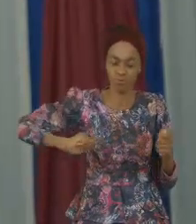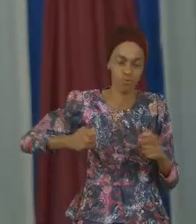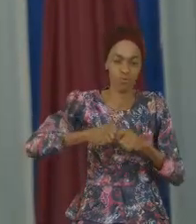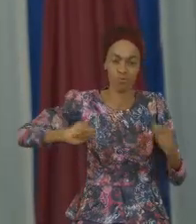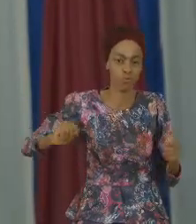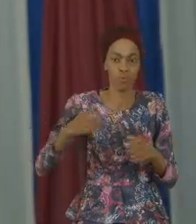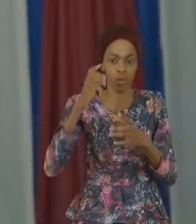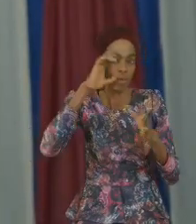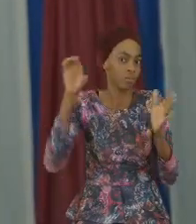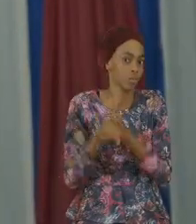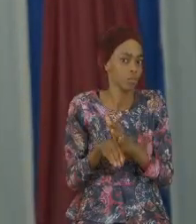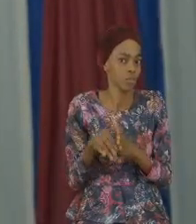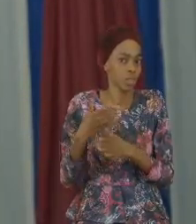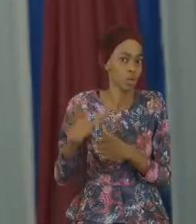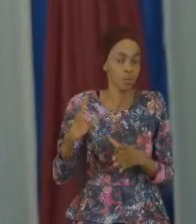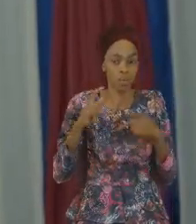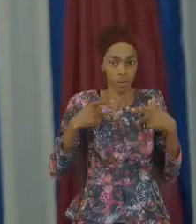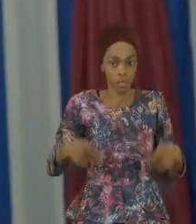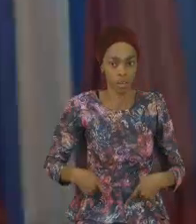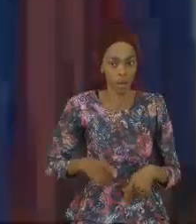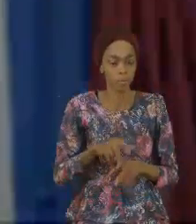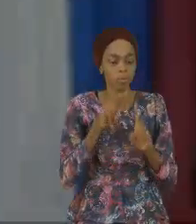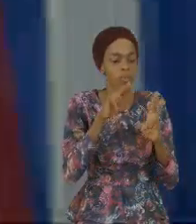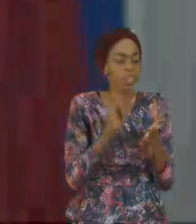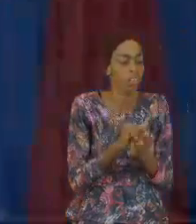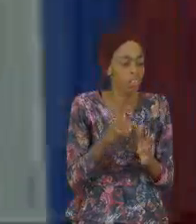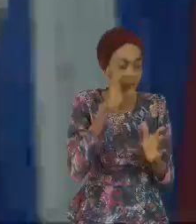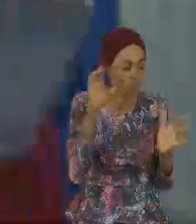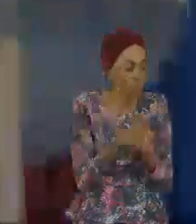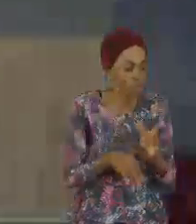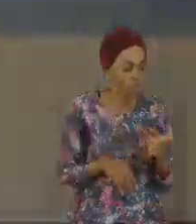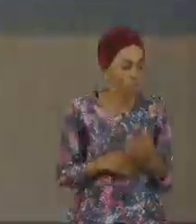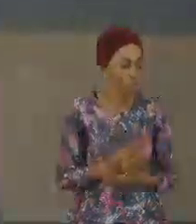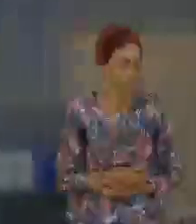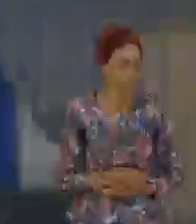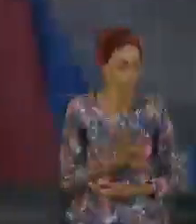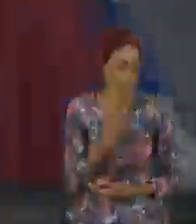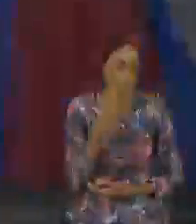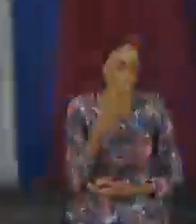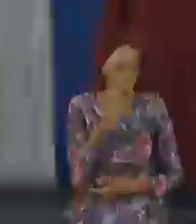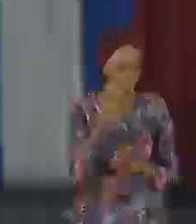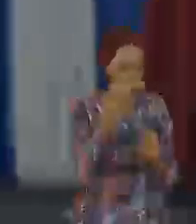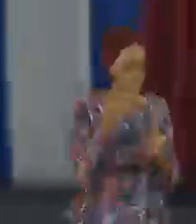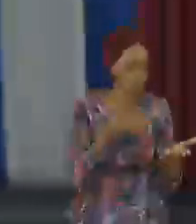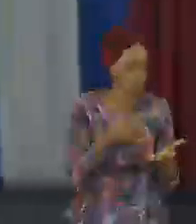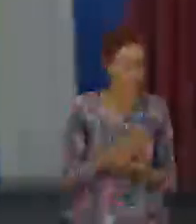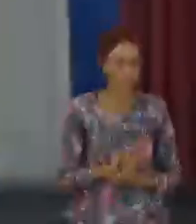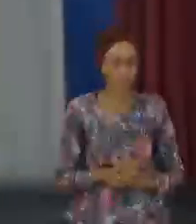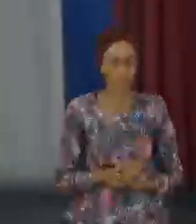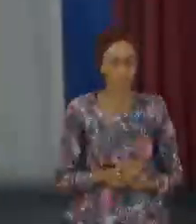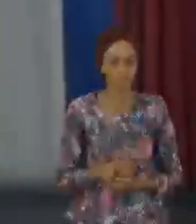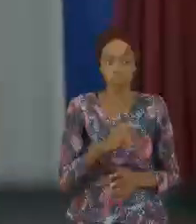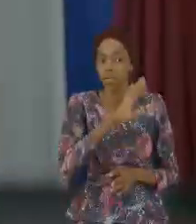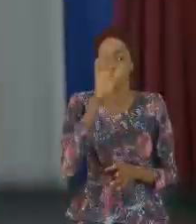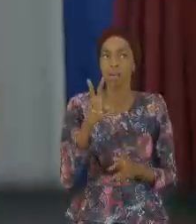away physically. Look at that picture, you know, looking down there. And you never like to look